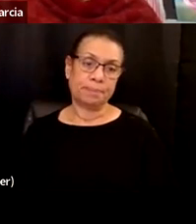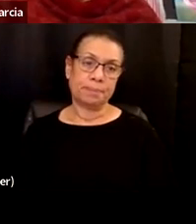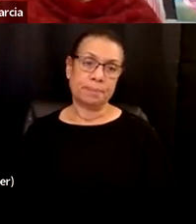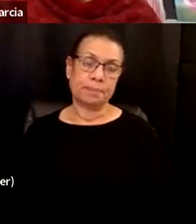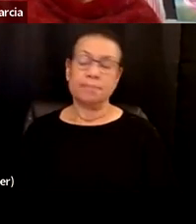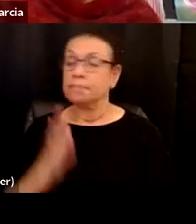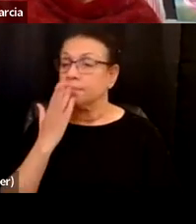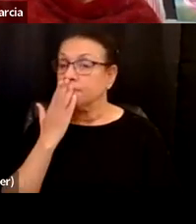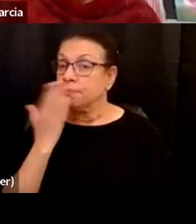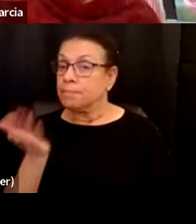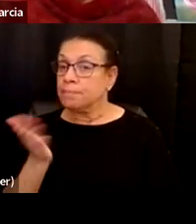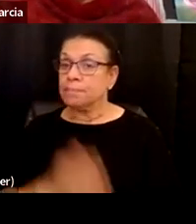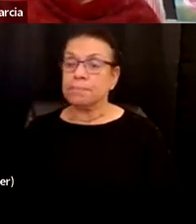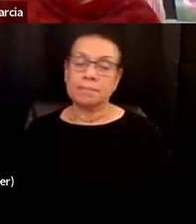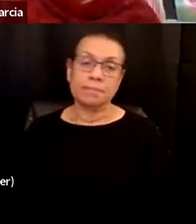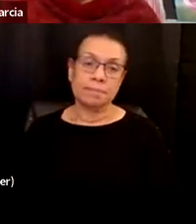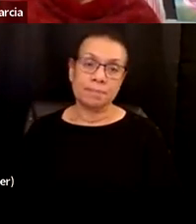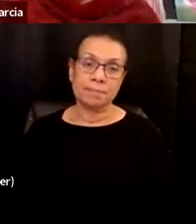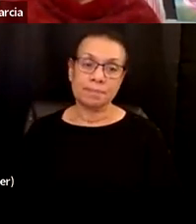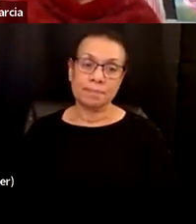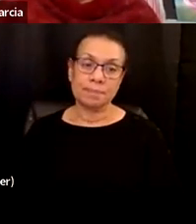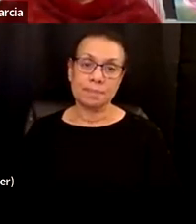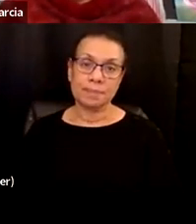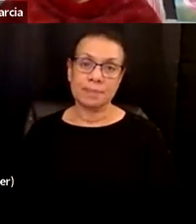thank you thank you